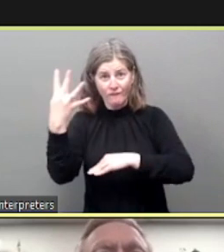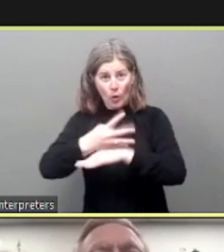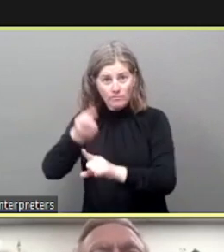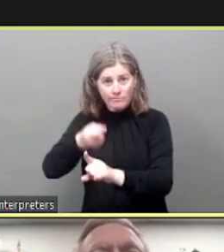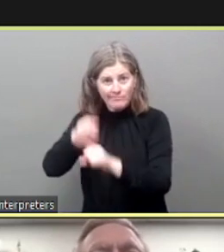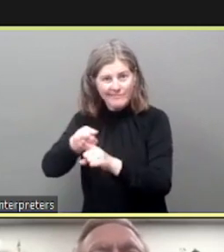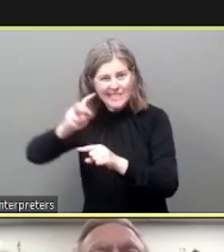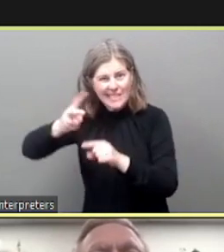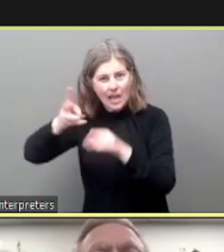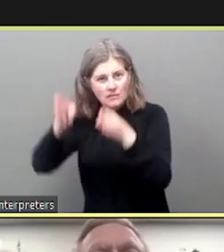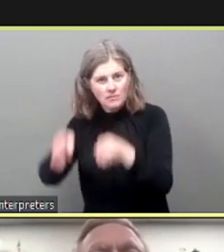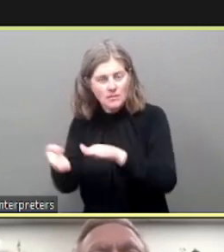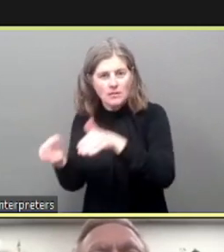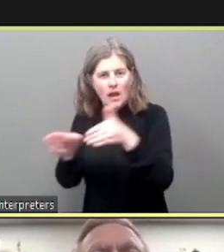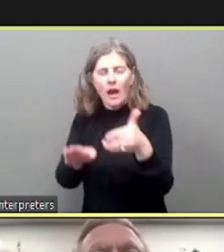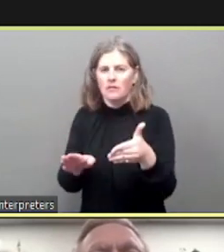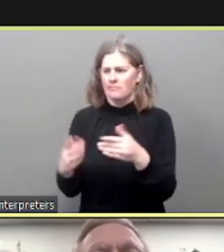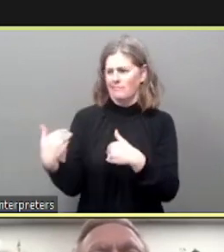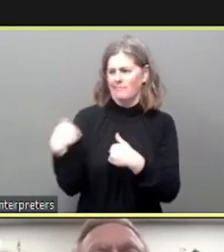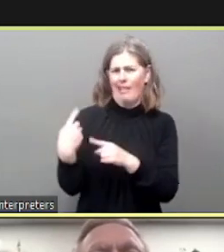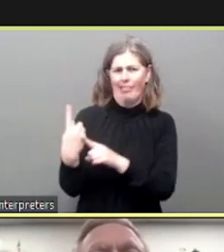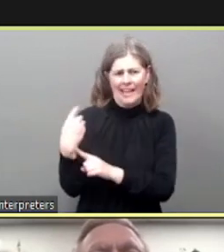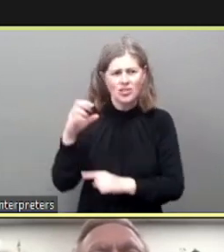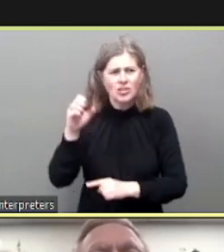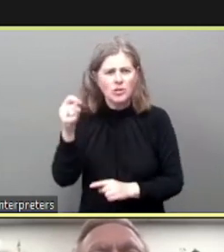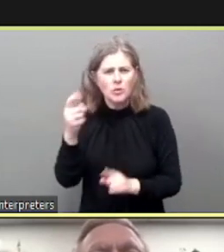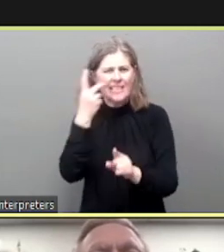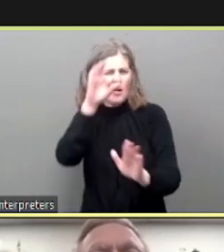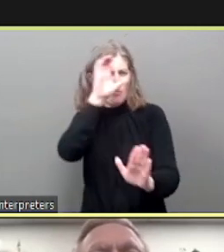year. You can see her with her grand